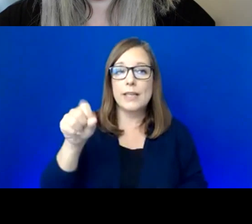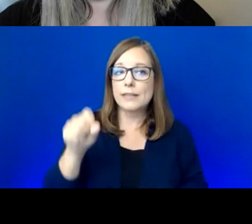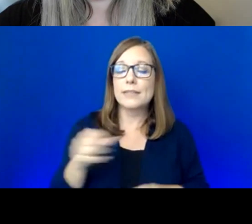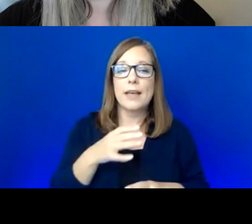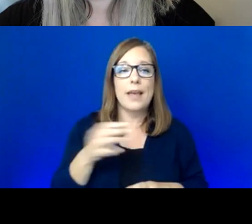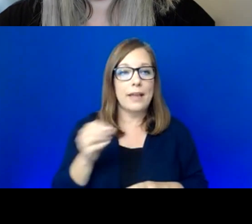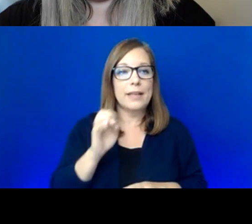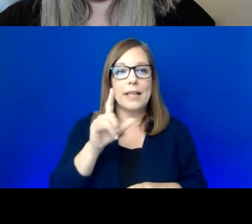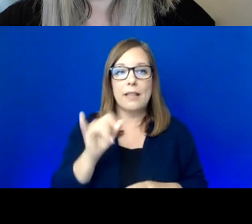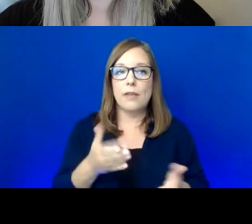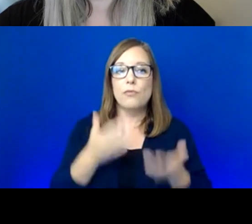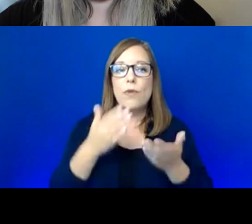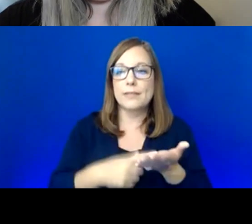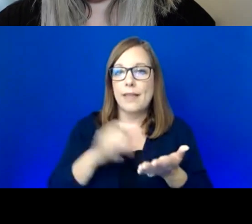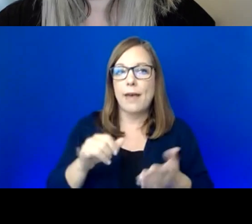other similar efforts.